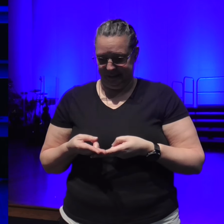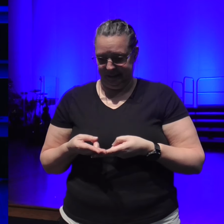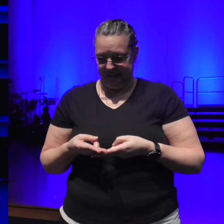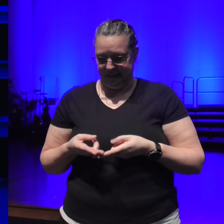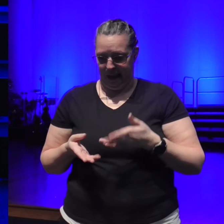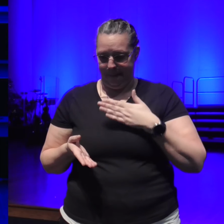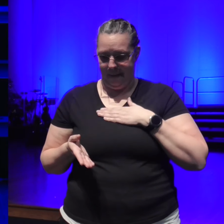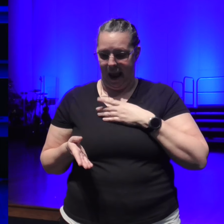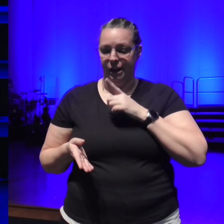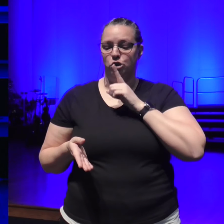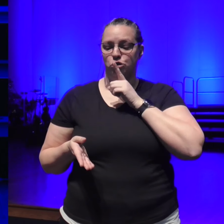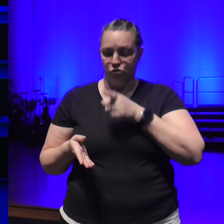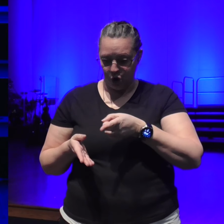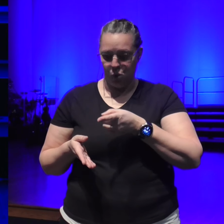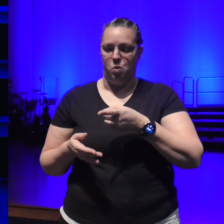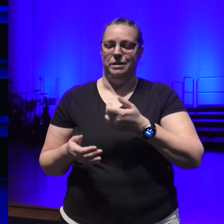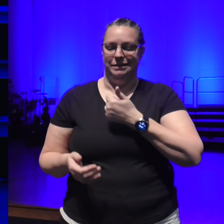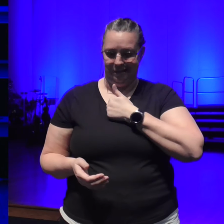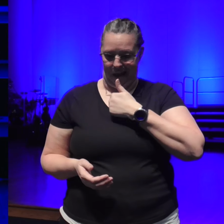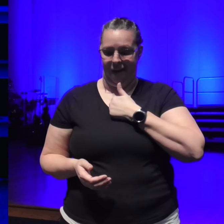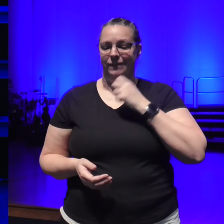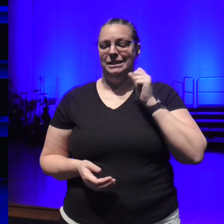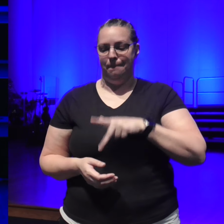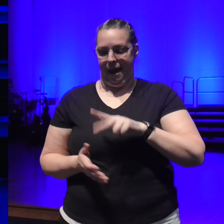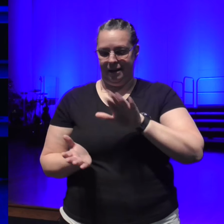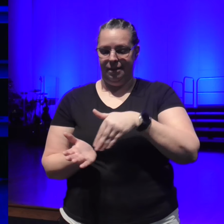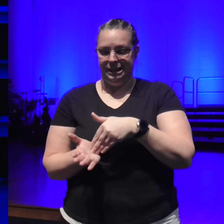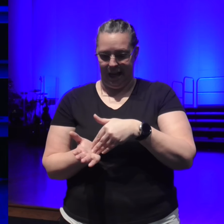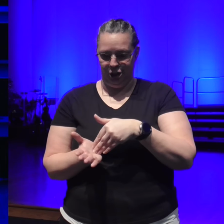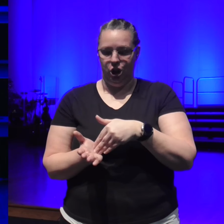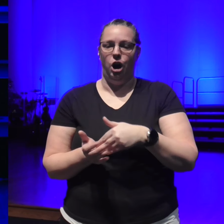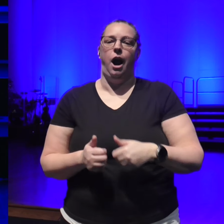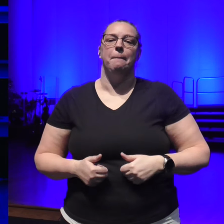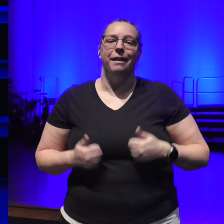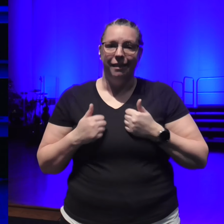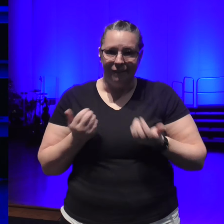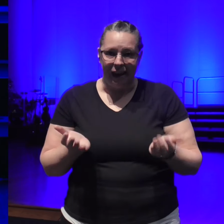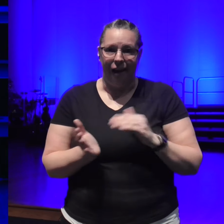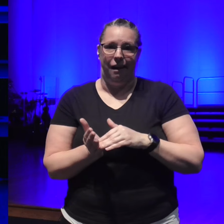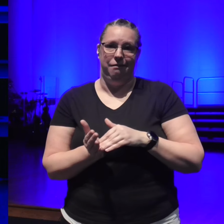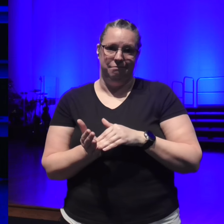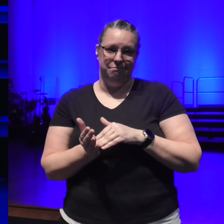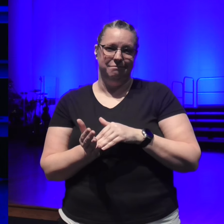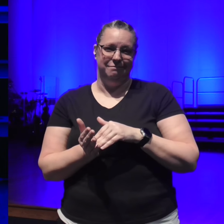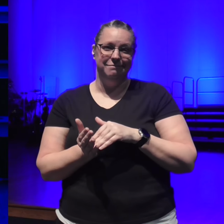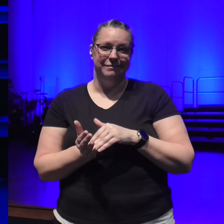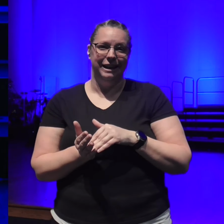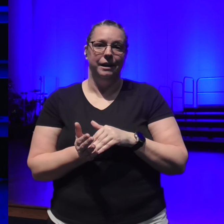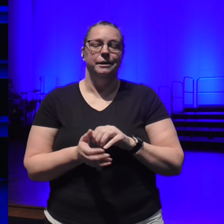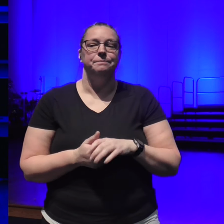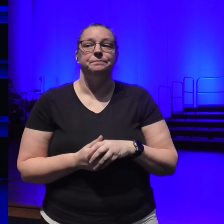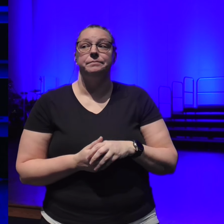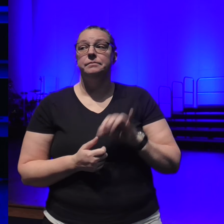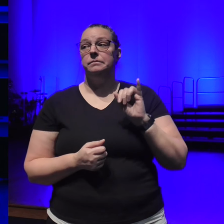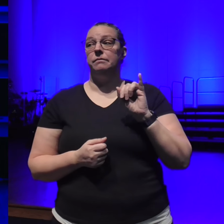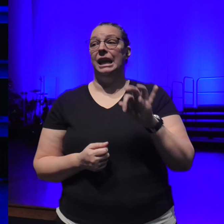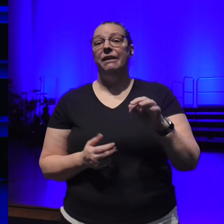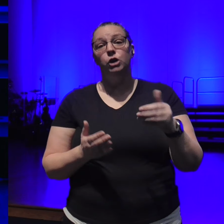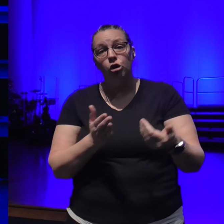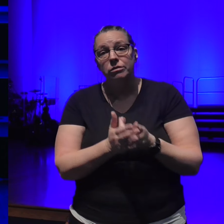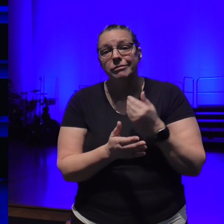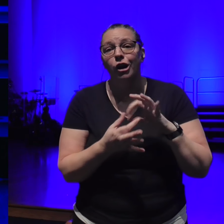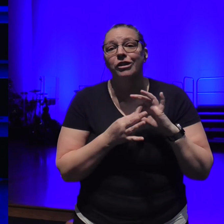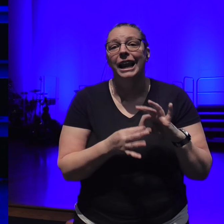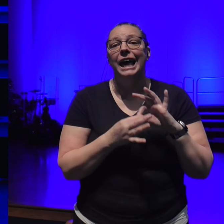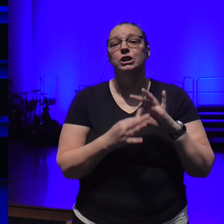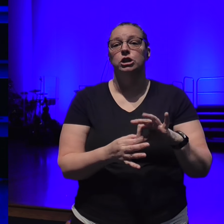putting my true self back in the center, and I'm living anew again. Now, if you're renewing a relationship with someone,